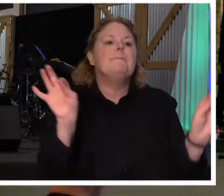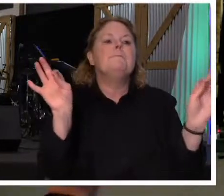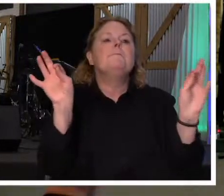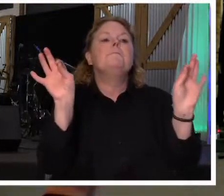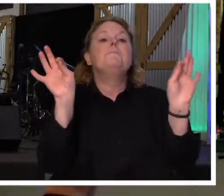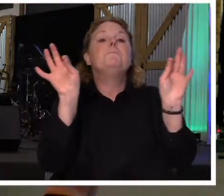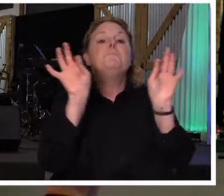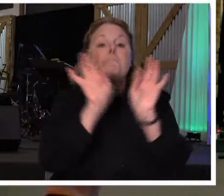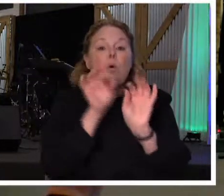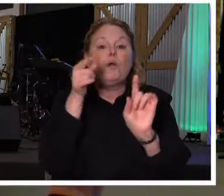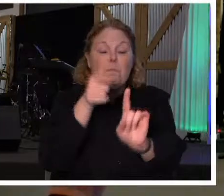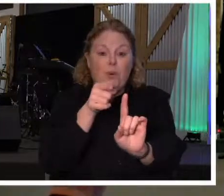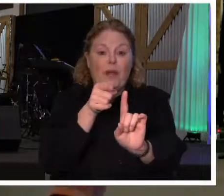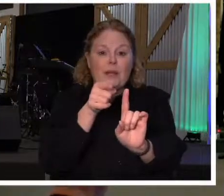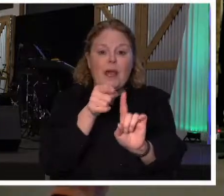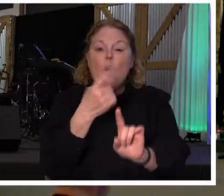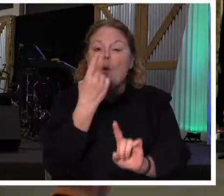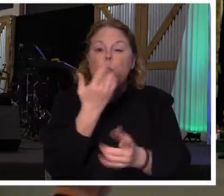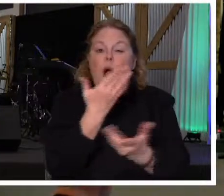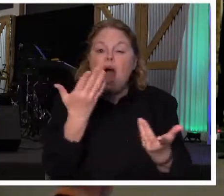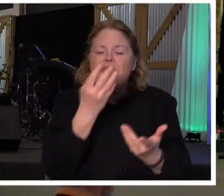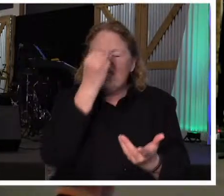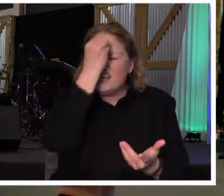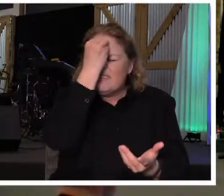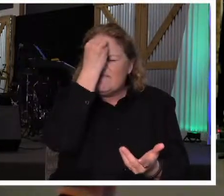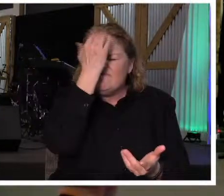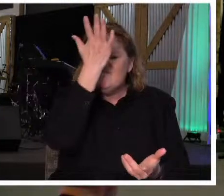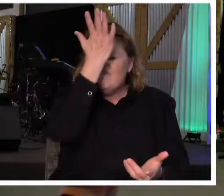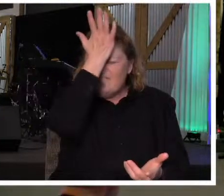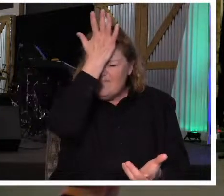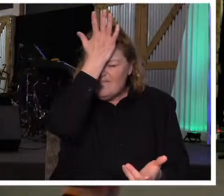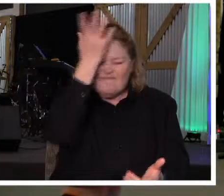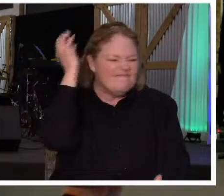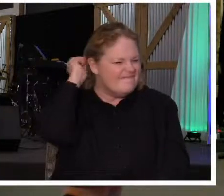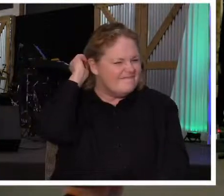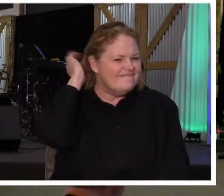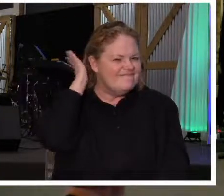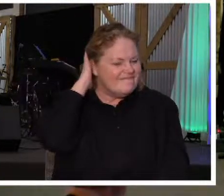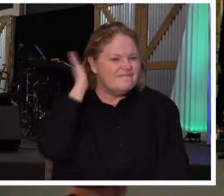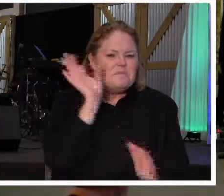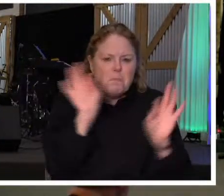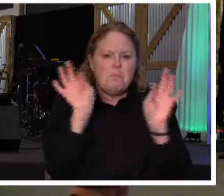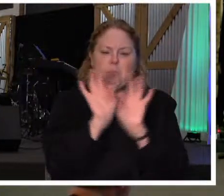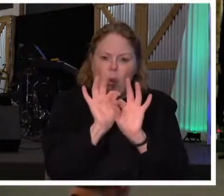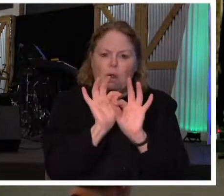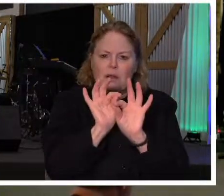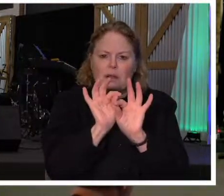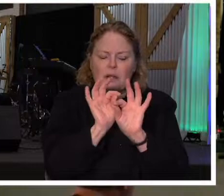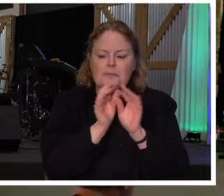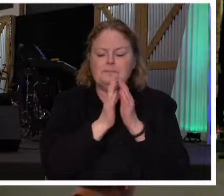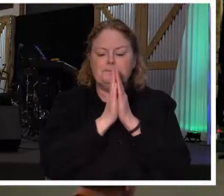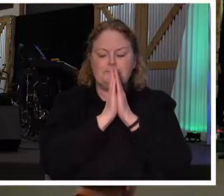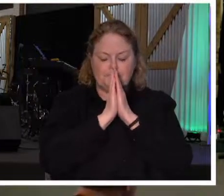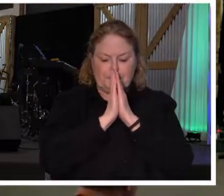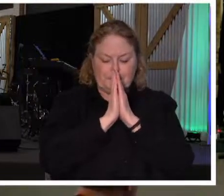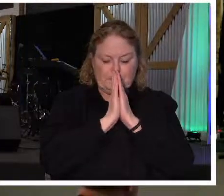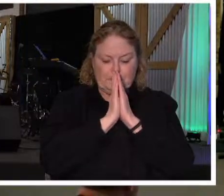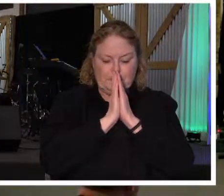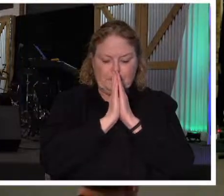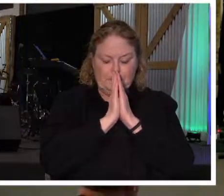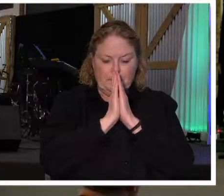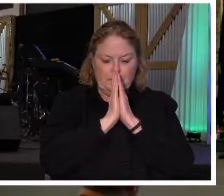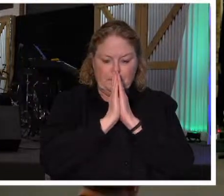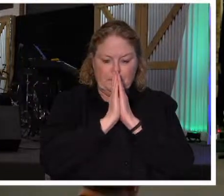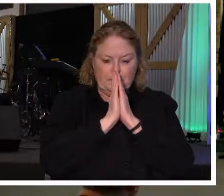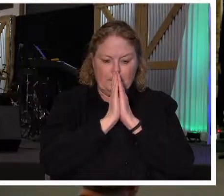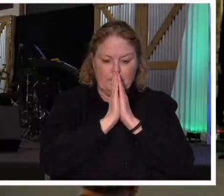listen closely, because if you don't get anything out of this, for those of you that are here or those of you that are watching, I want you to understand the difference in these. The